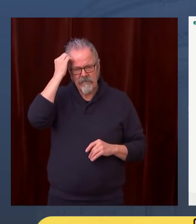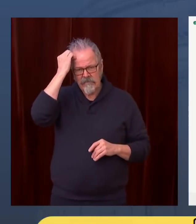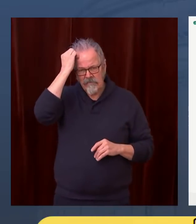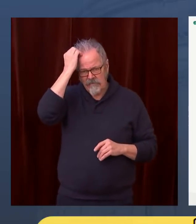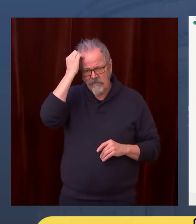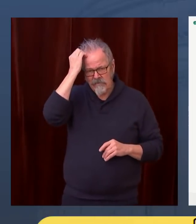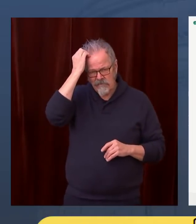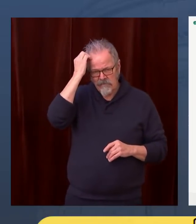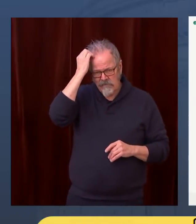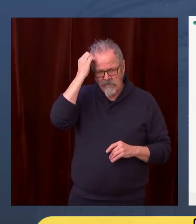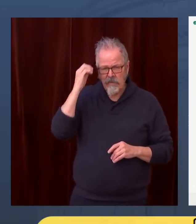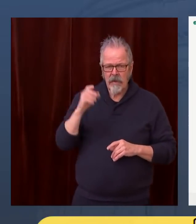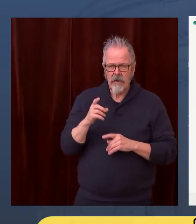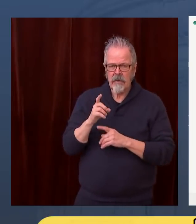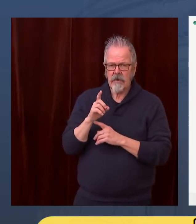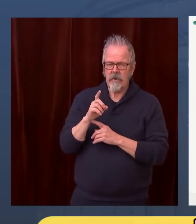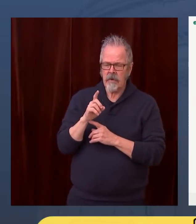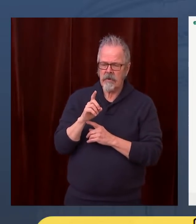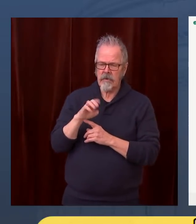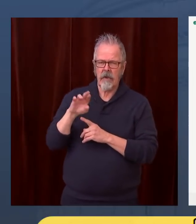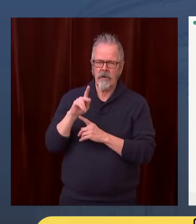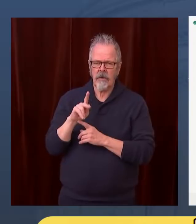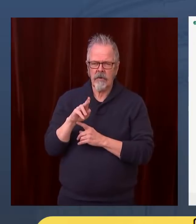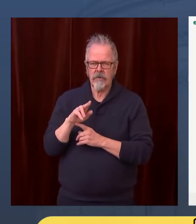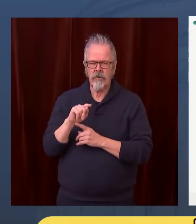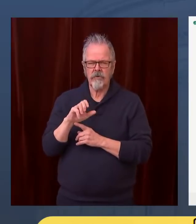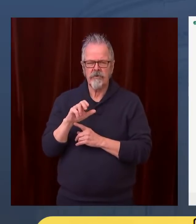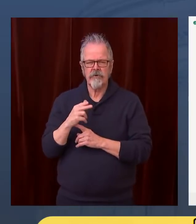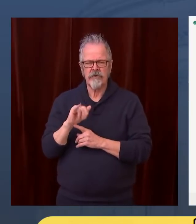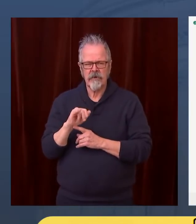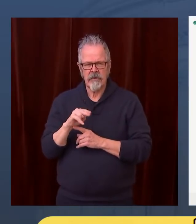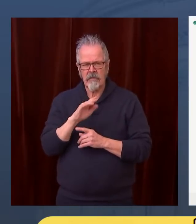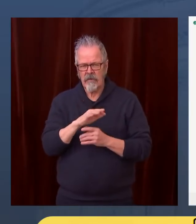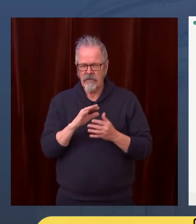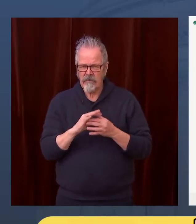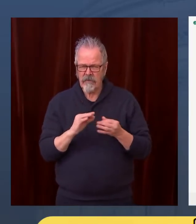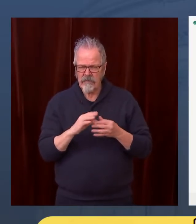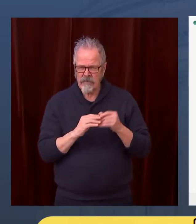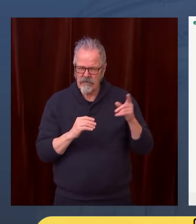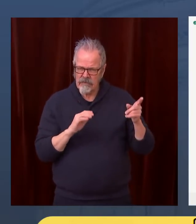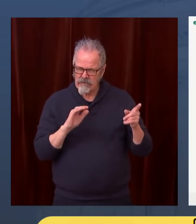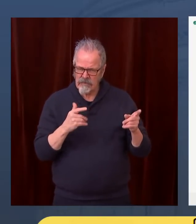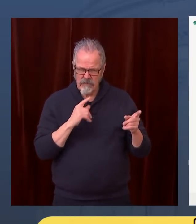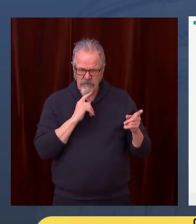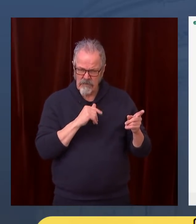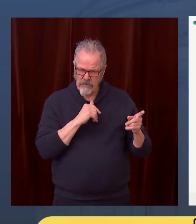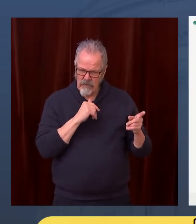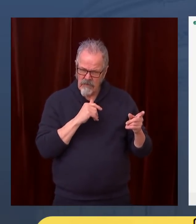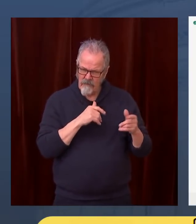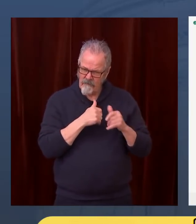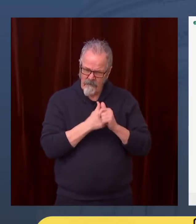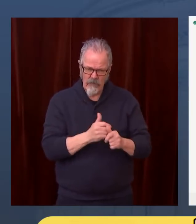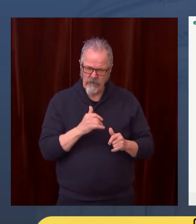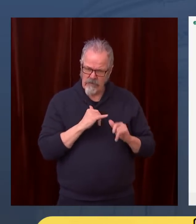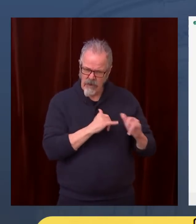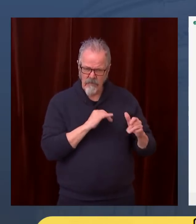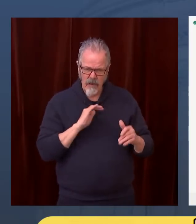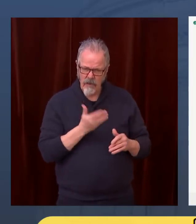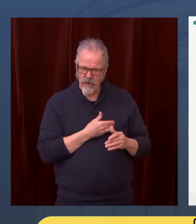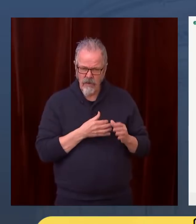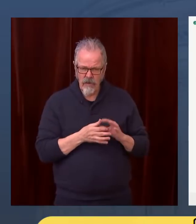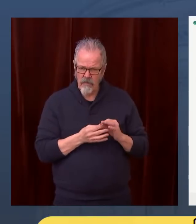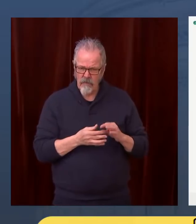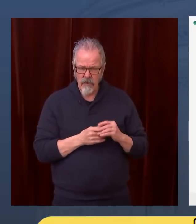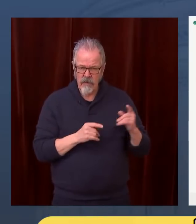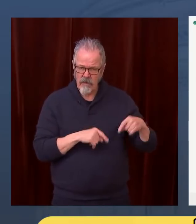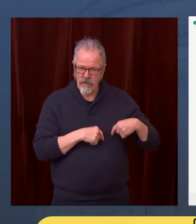see particularly specifically that comment, but I will say that it's consistent with what we've been saying throughout, which is, look, as you are